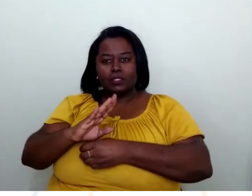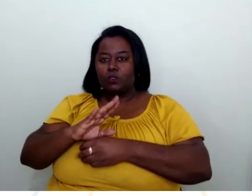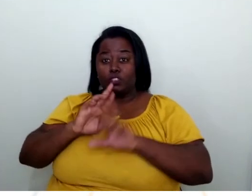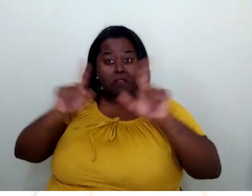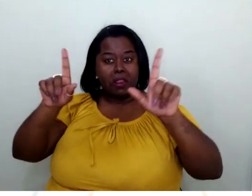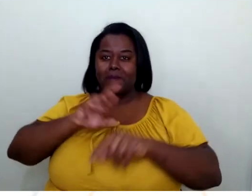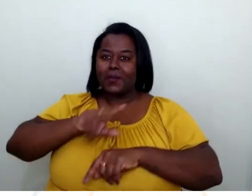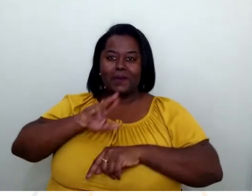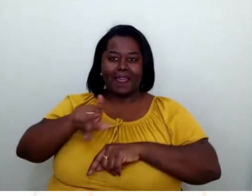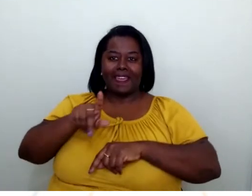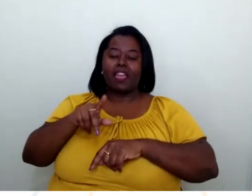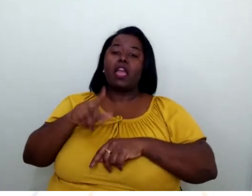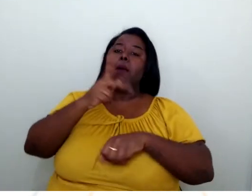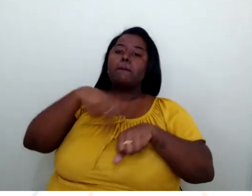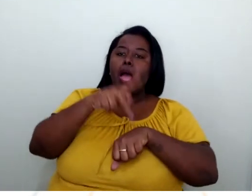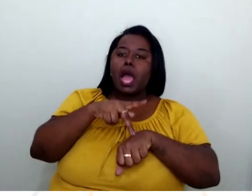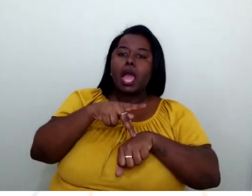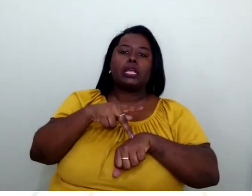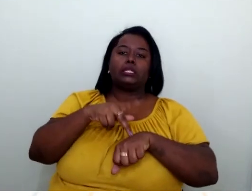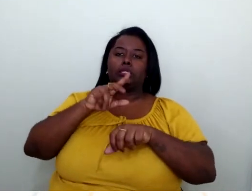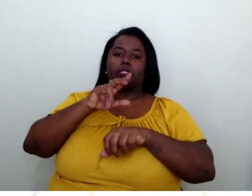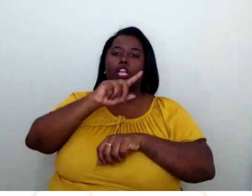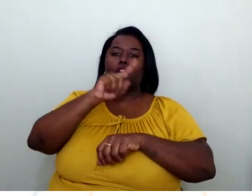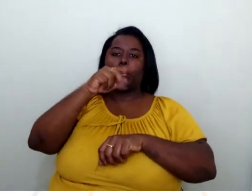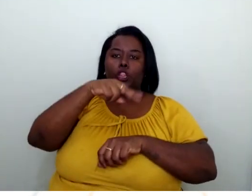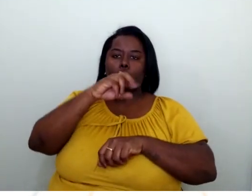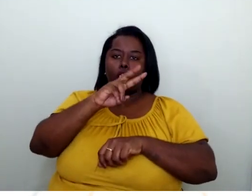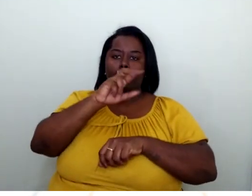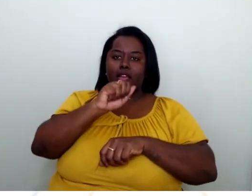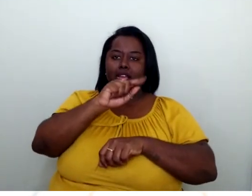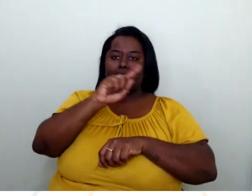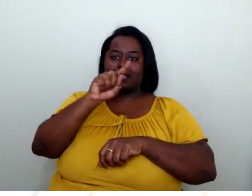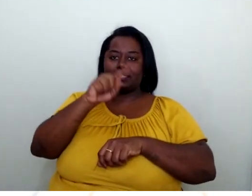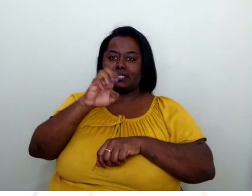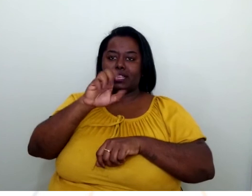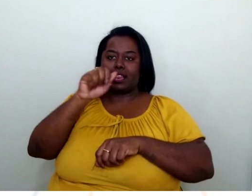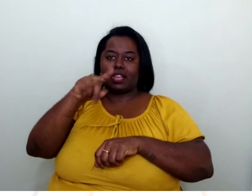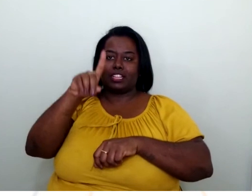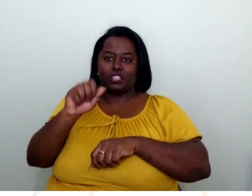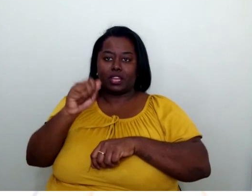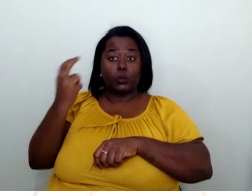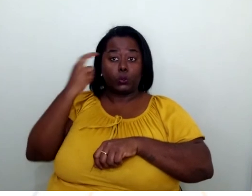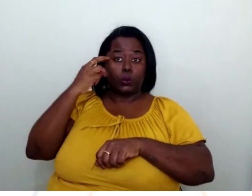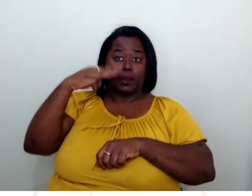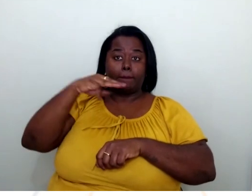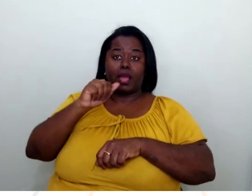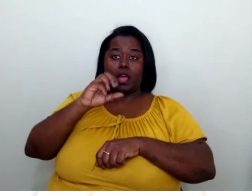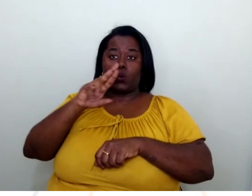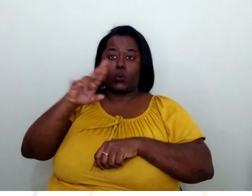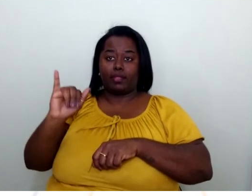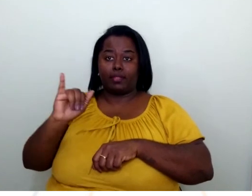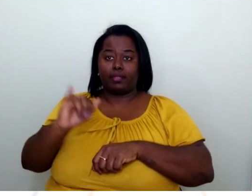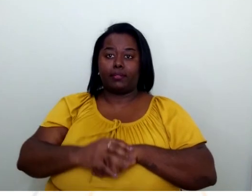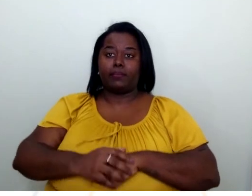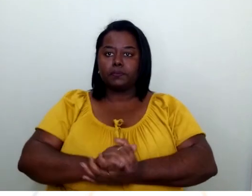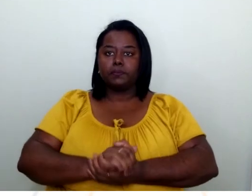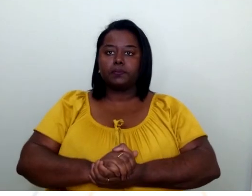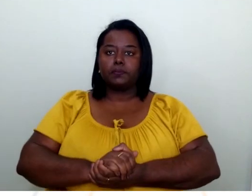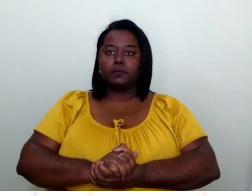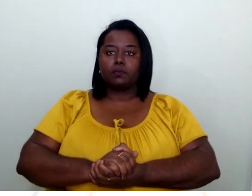in the group. And it also has very specific conditions. If deadlines, if dates aren't met, what will happen to